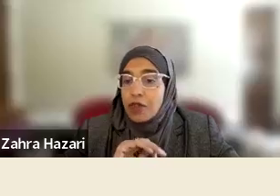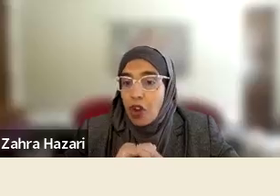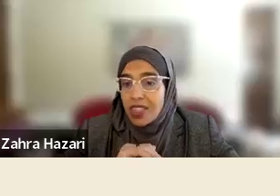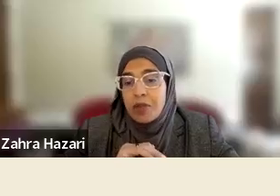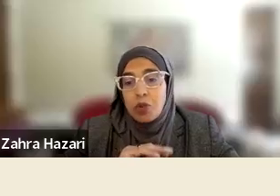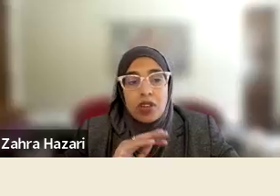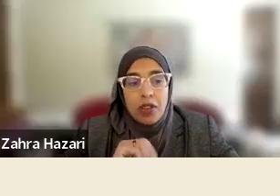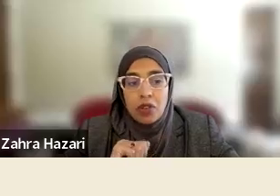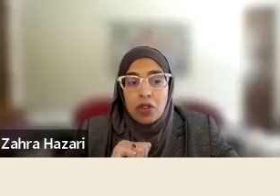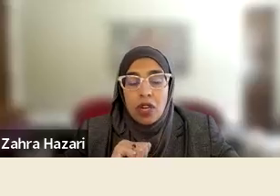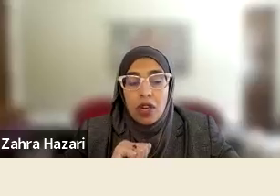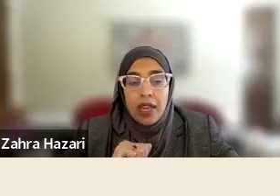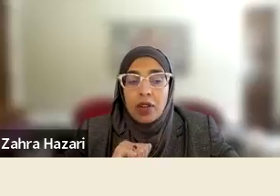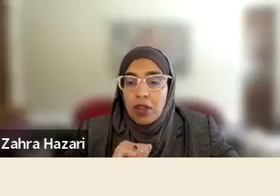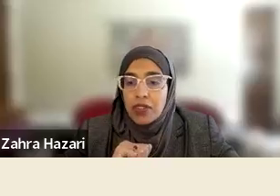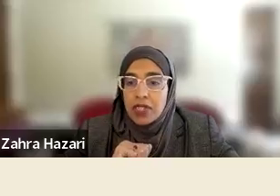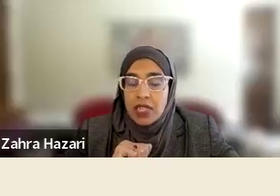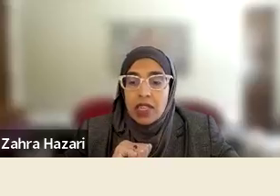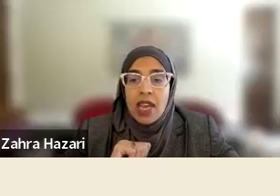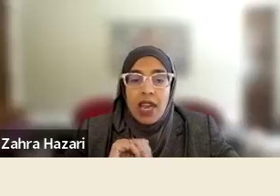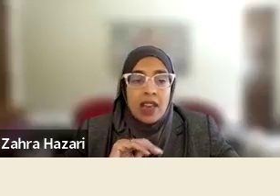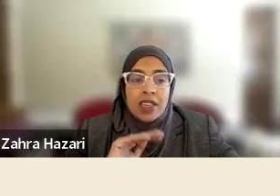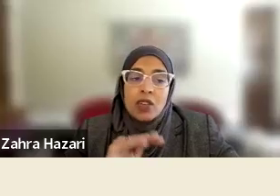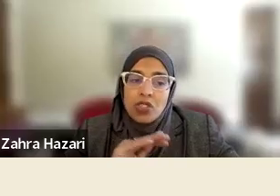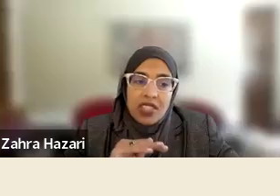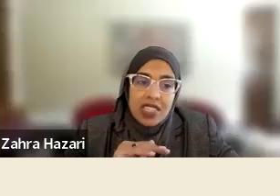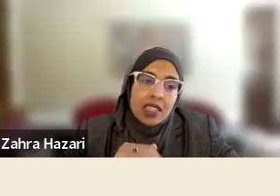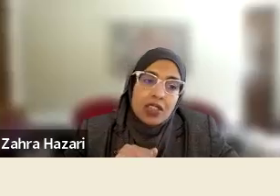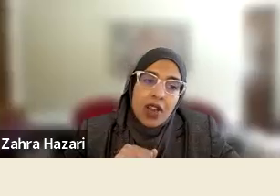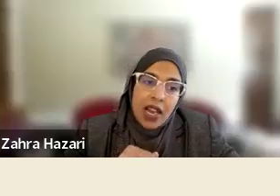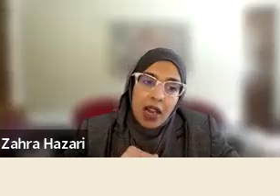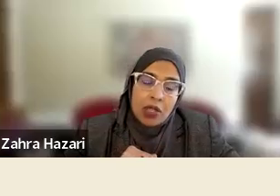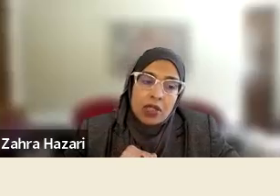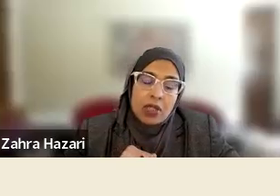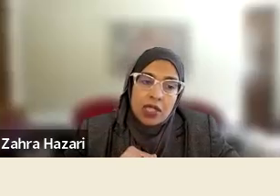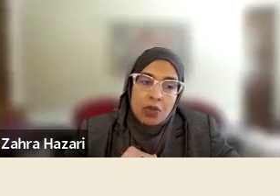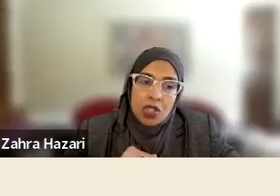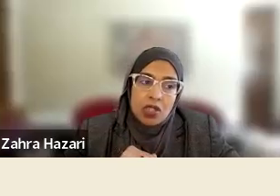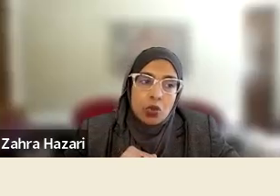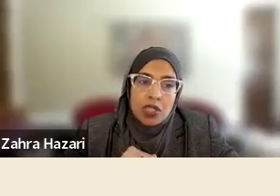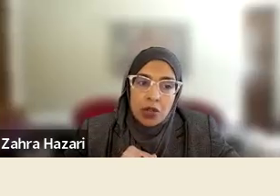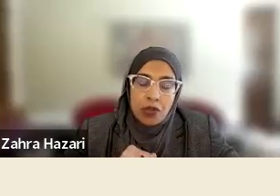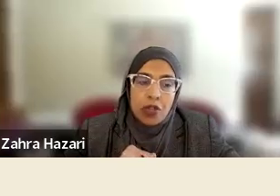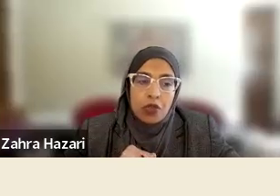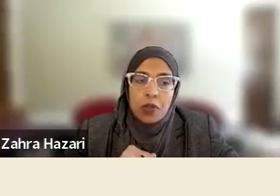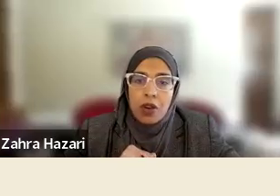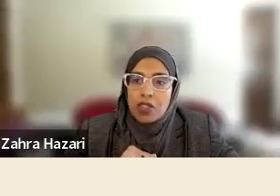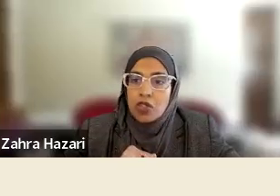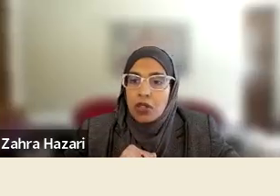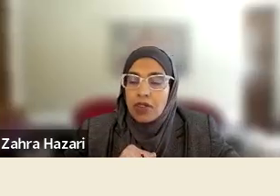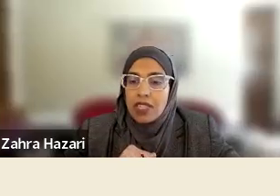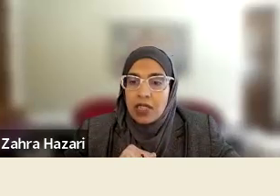then self-concept was another area of study. And I can go into the details of how these conceptions were different